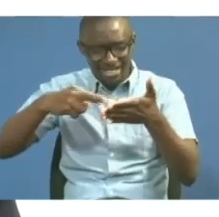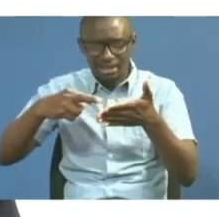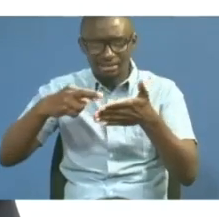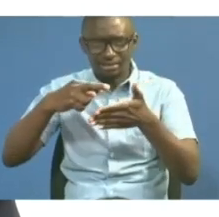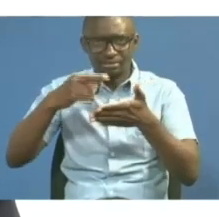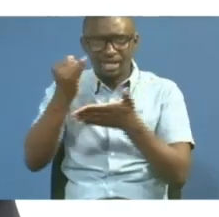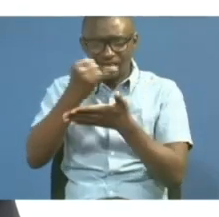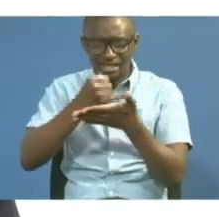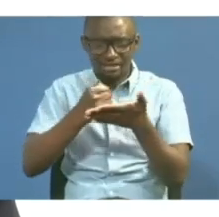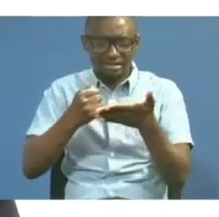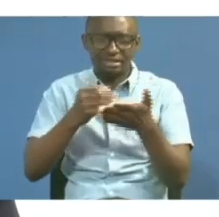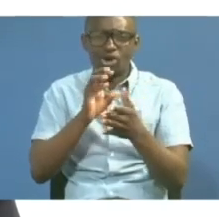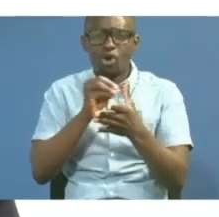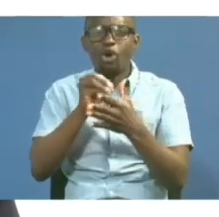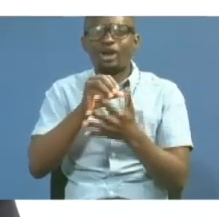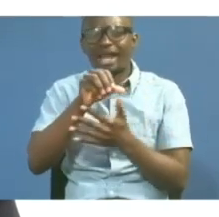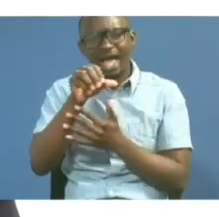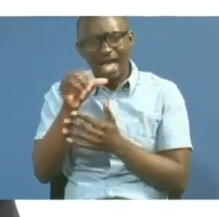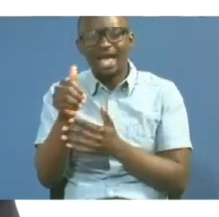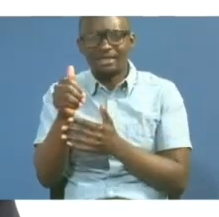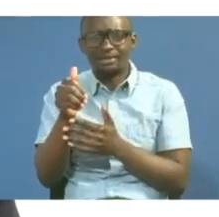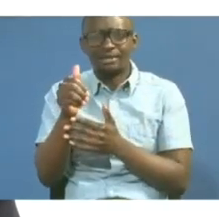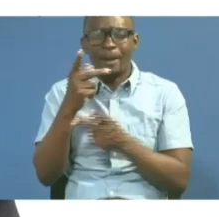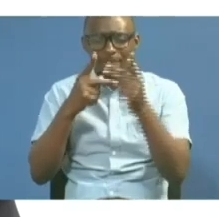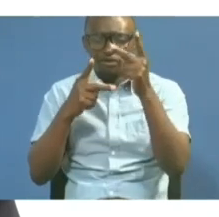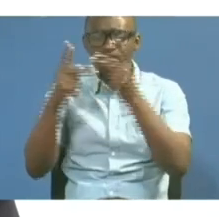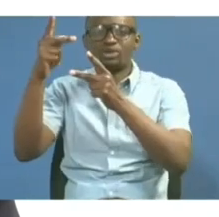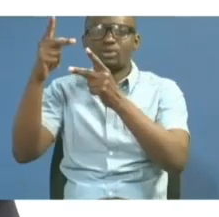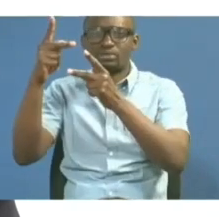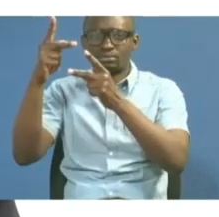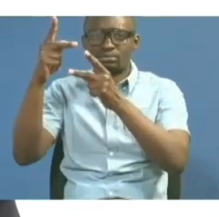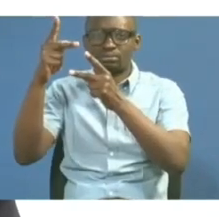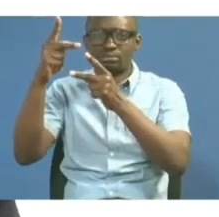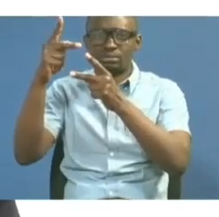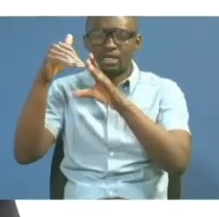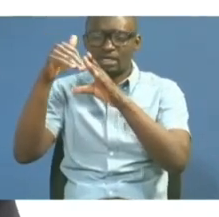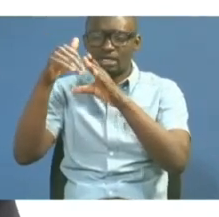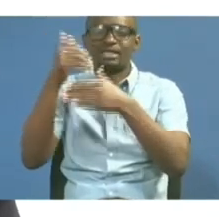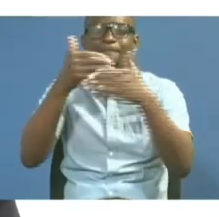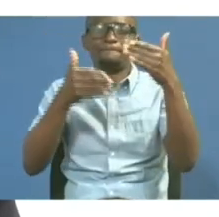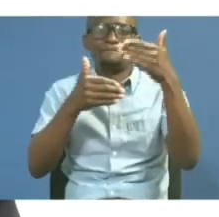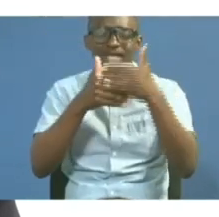architects or under any of the professions within the built environment